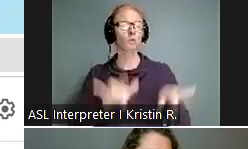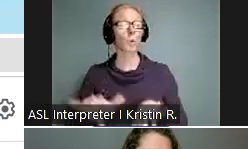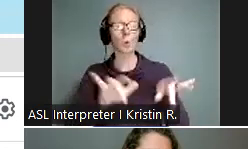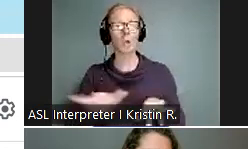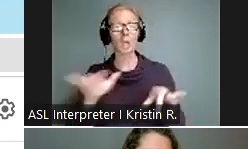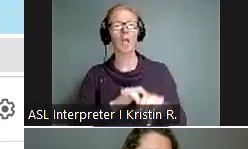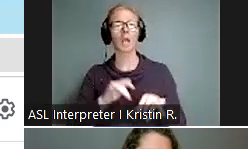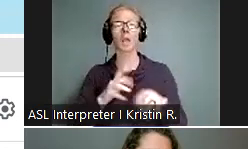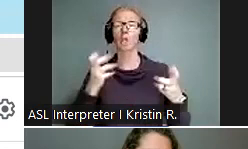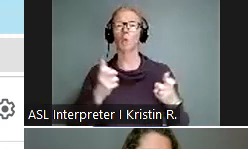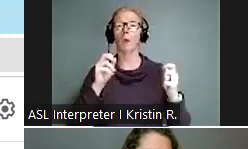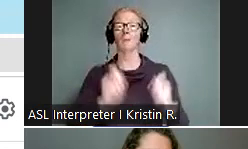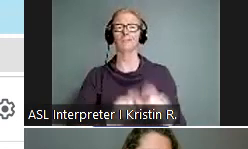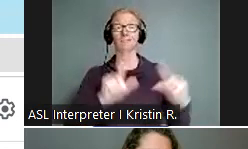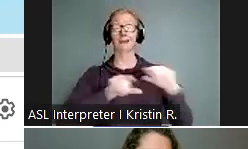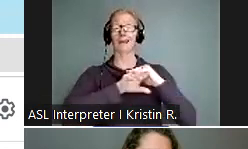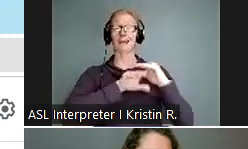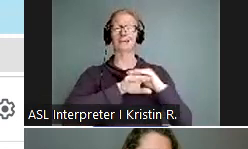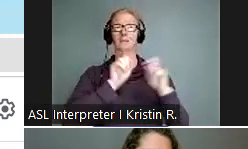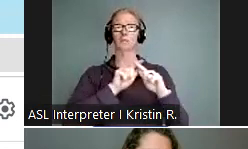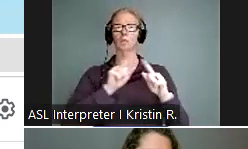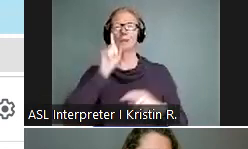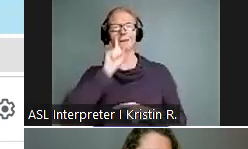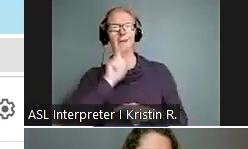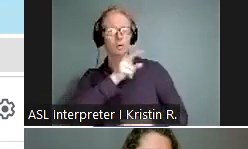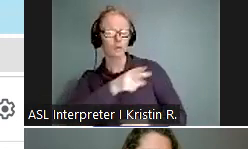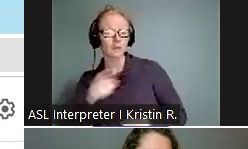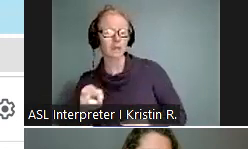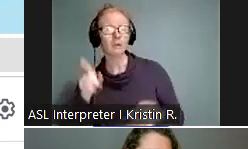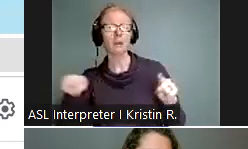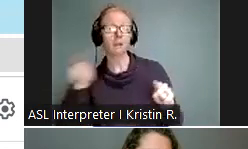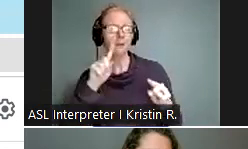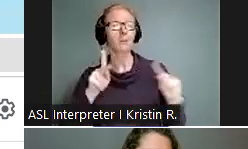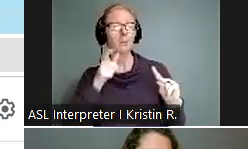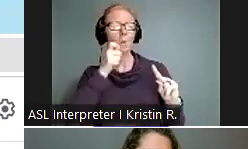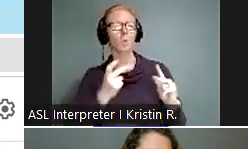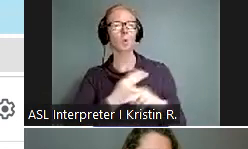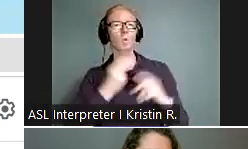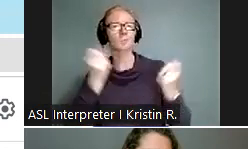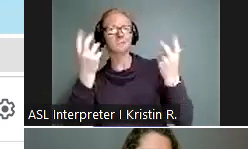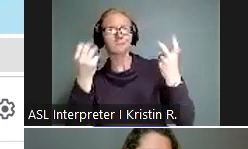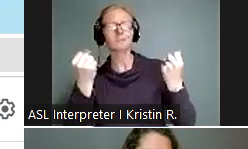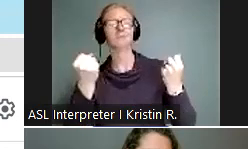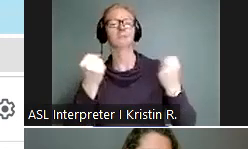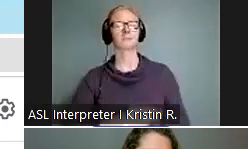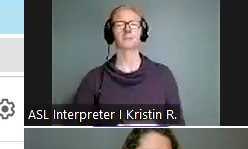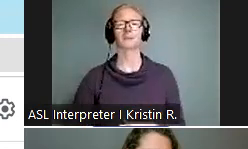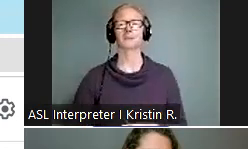your meeting and you want access for folks who would be viewing the meeting in the